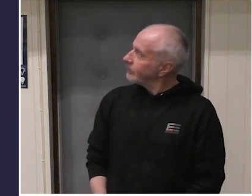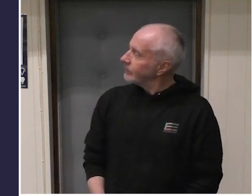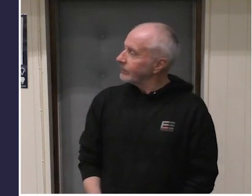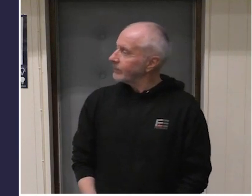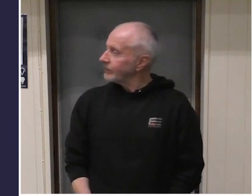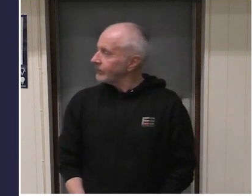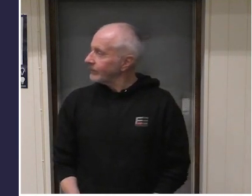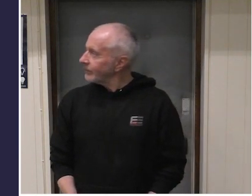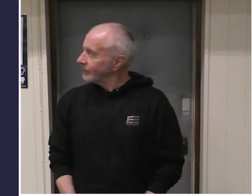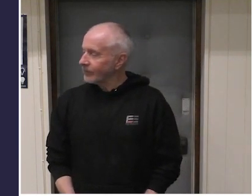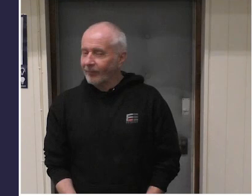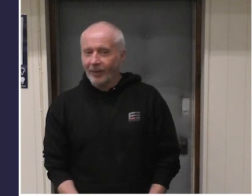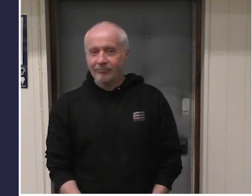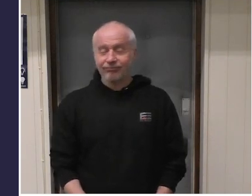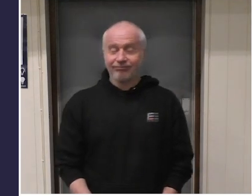That must take a lot of effort.